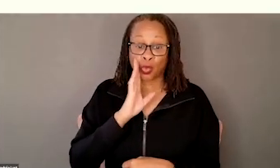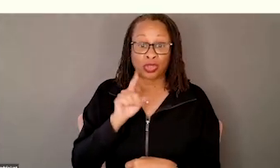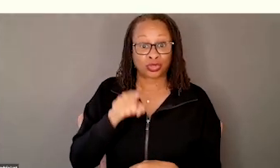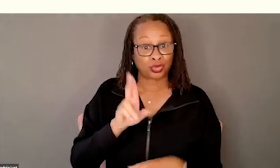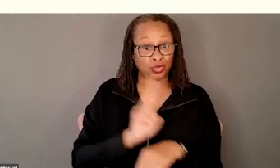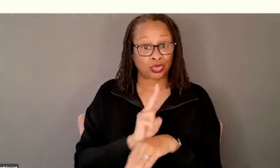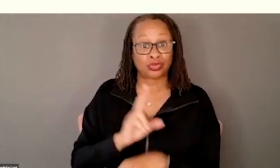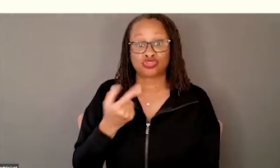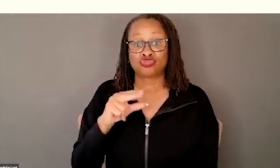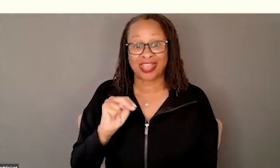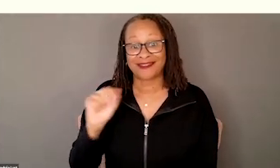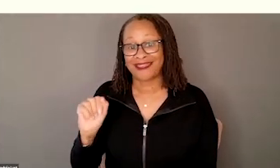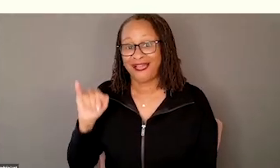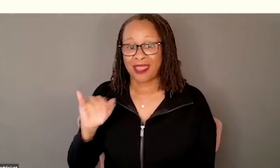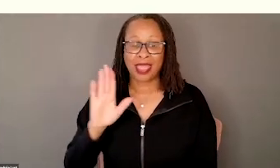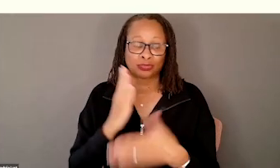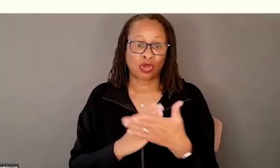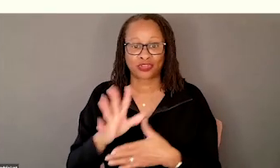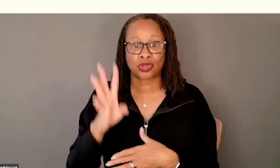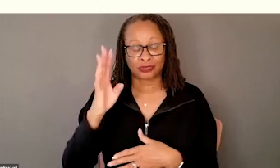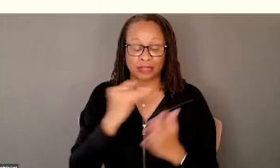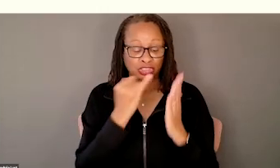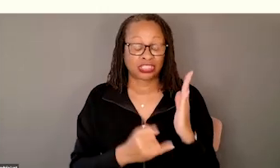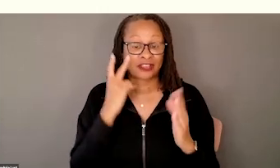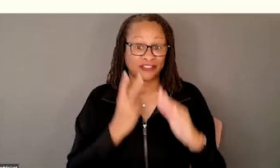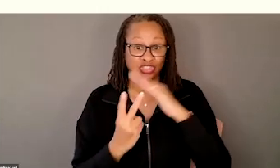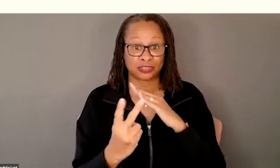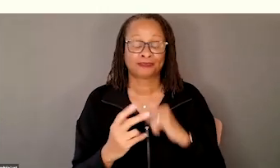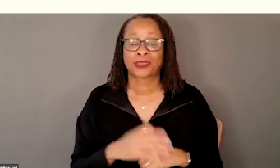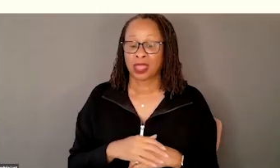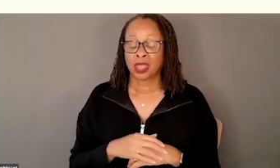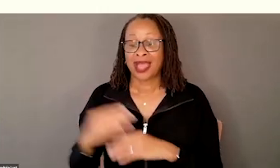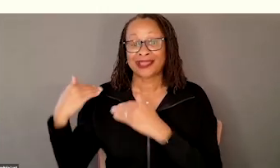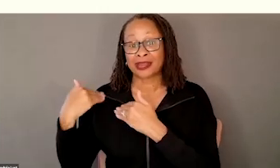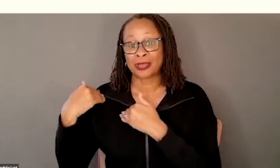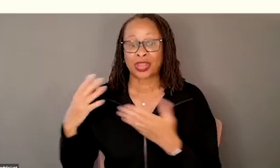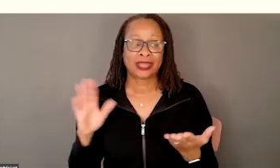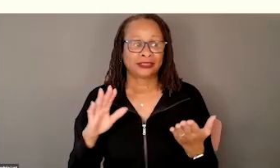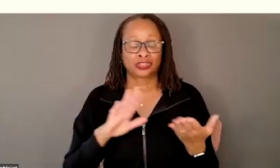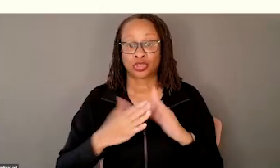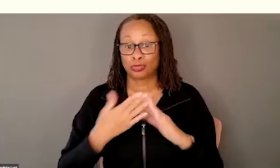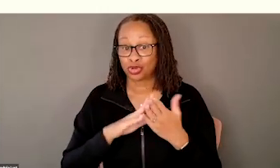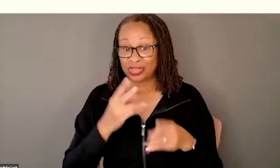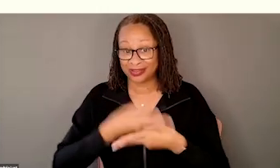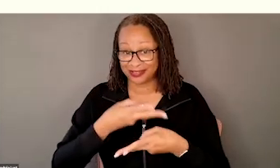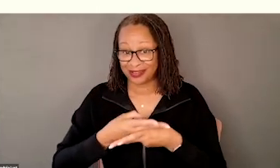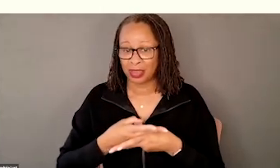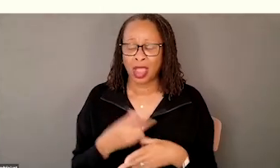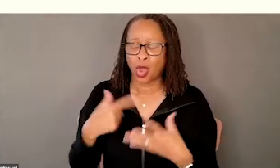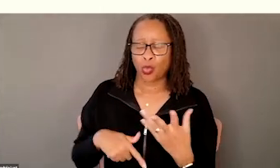of your artistic vision, accountability and community care? What concrete steps are you taking to use Gen AI